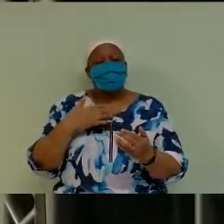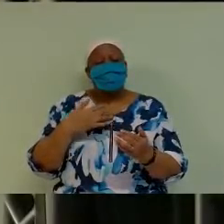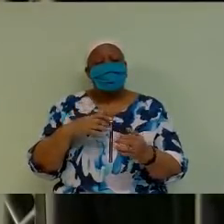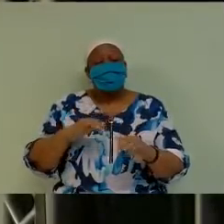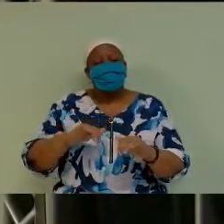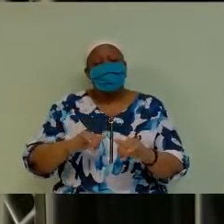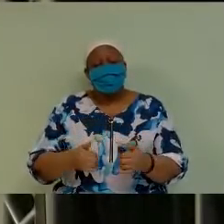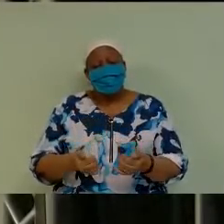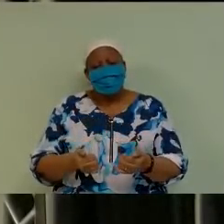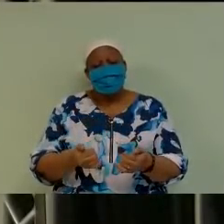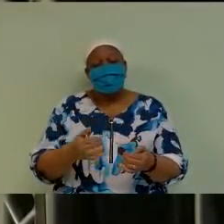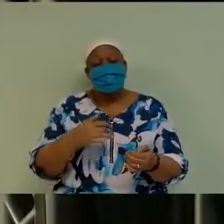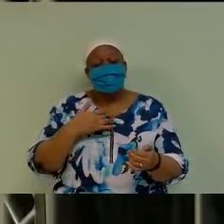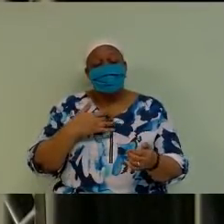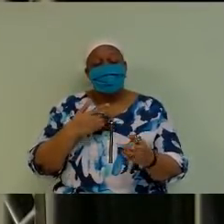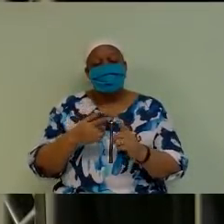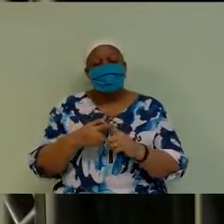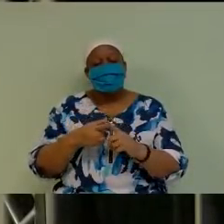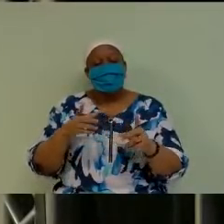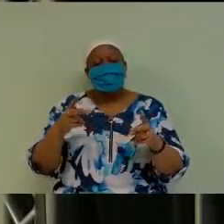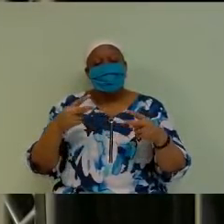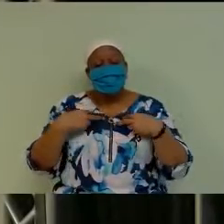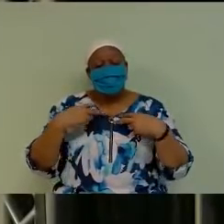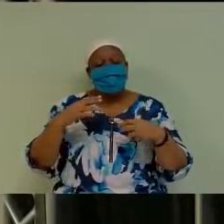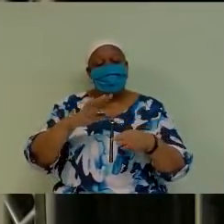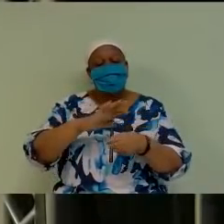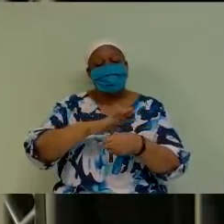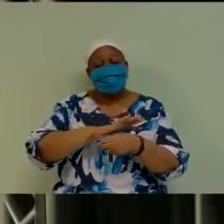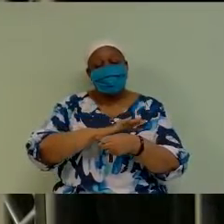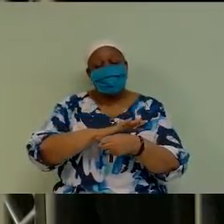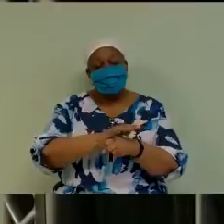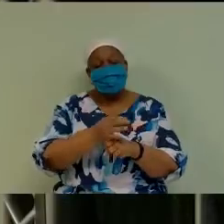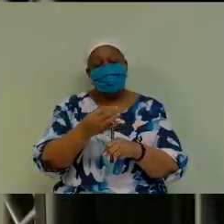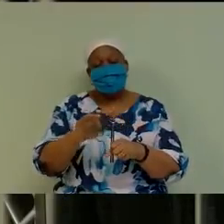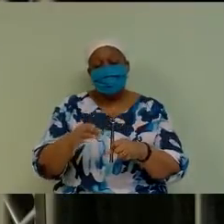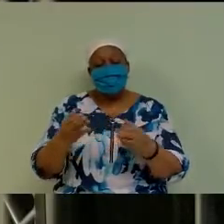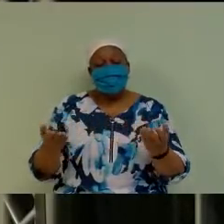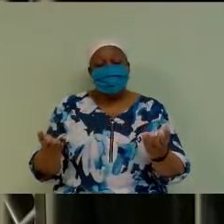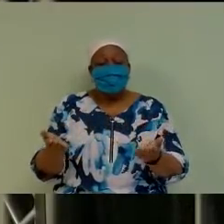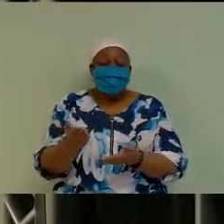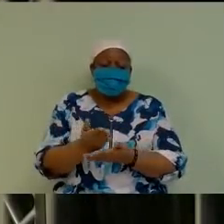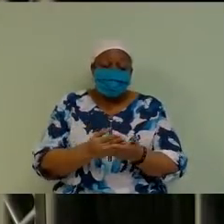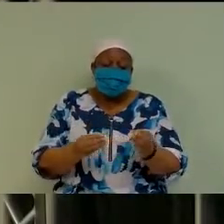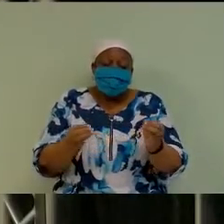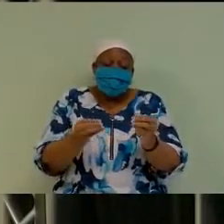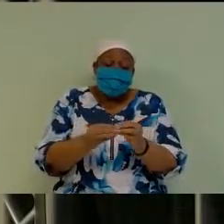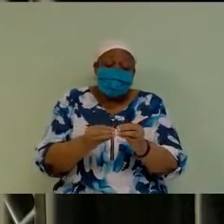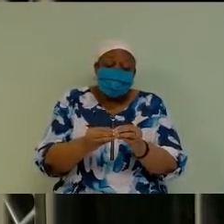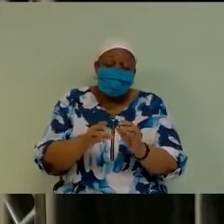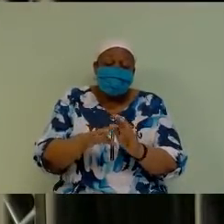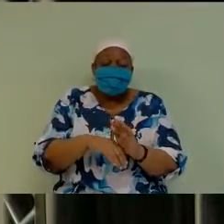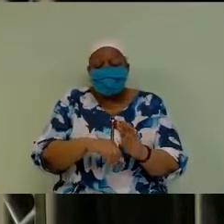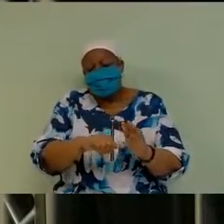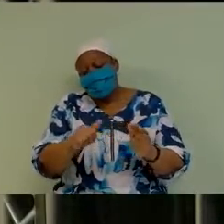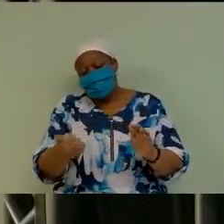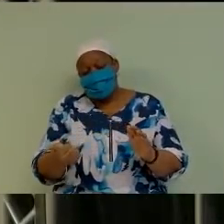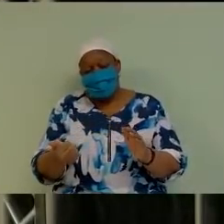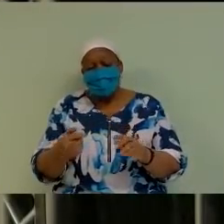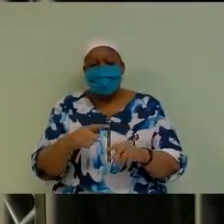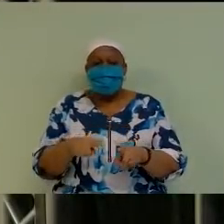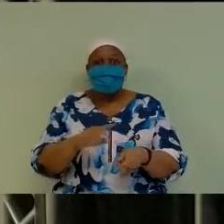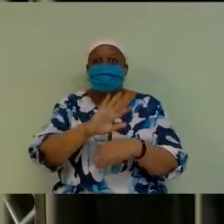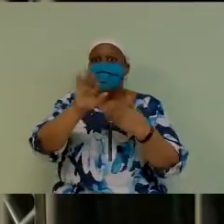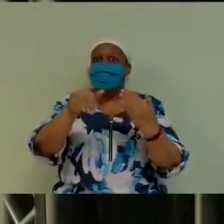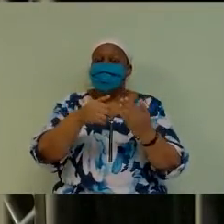impact of the pandemic, some greater than others, but we have all felt